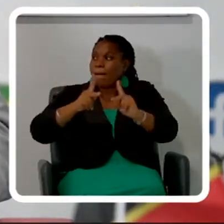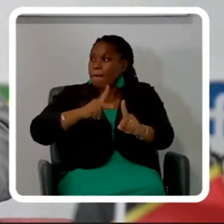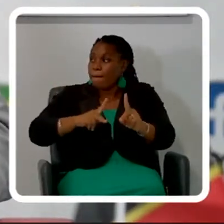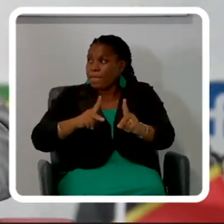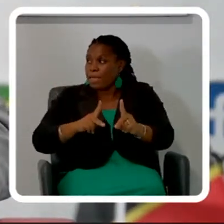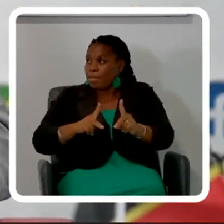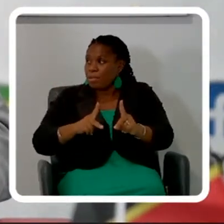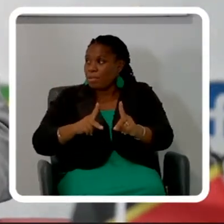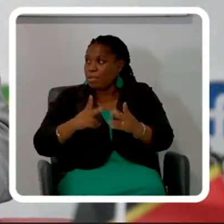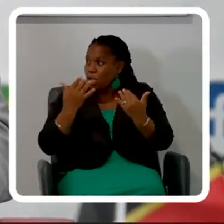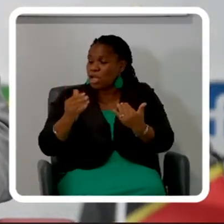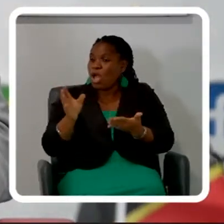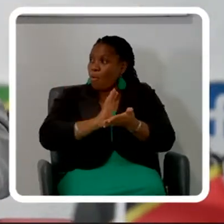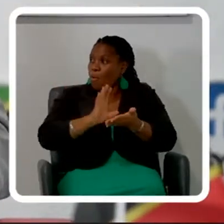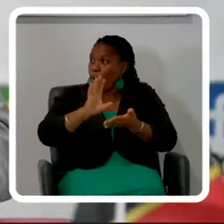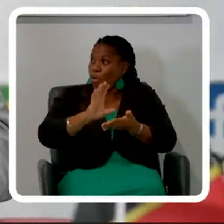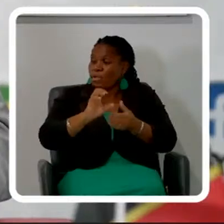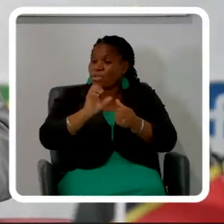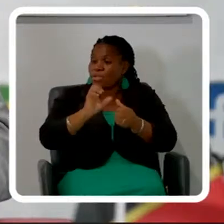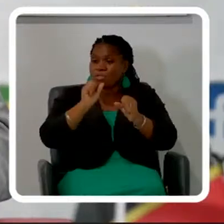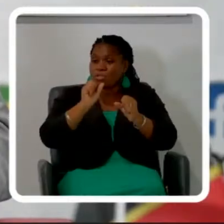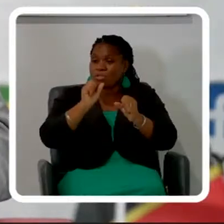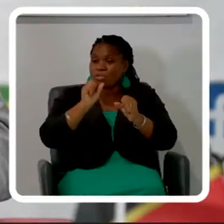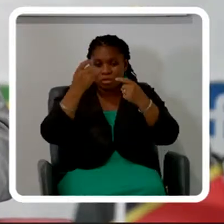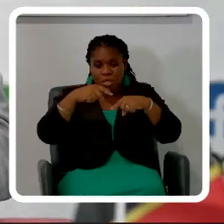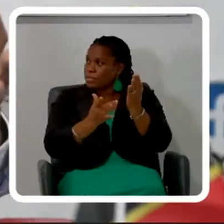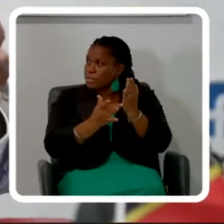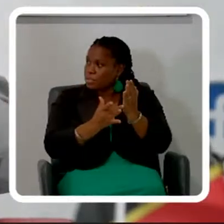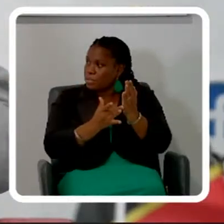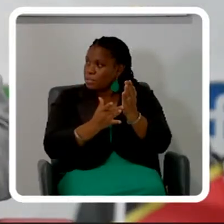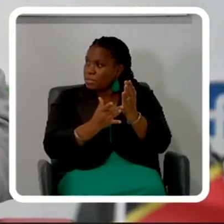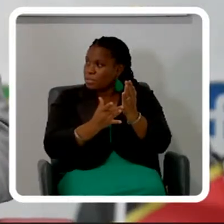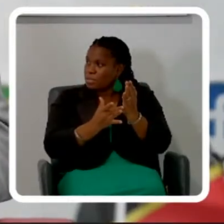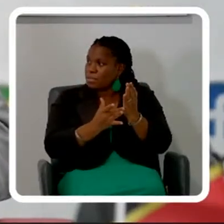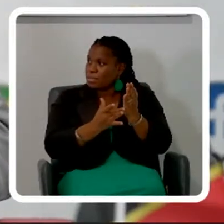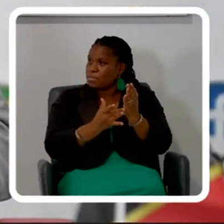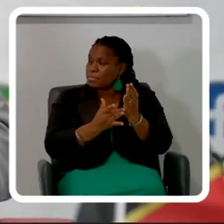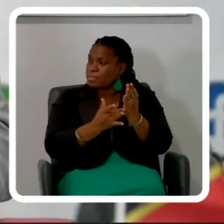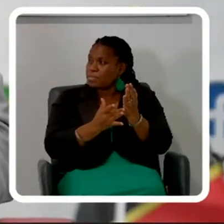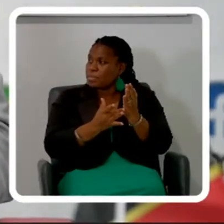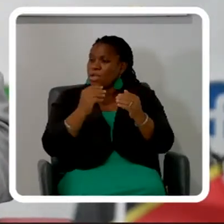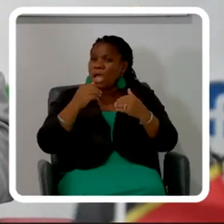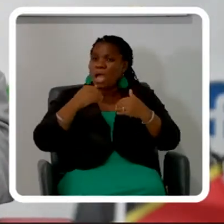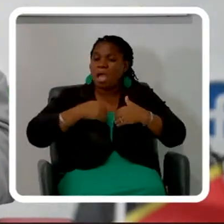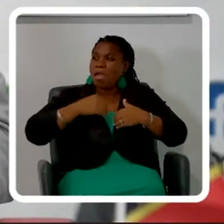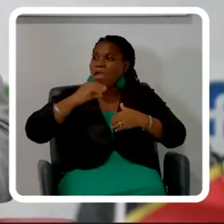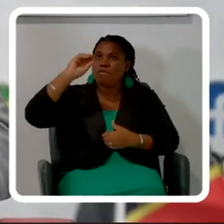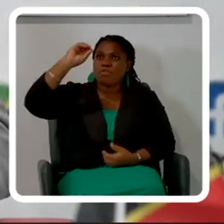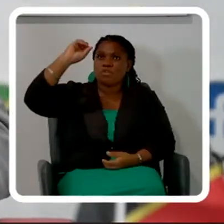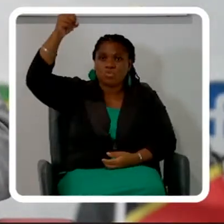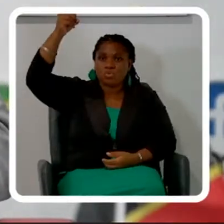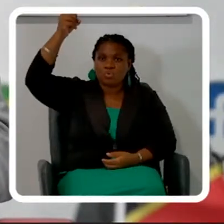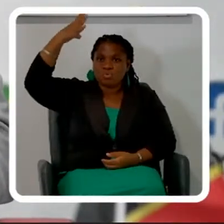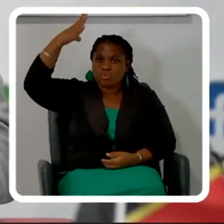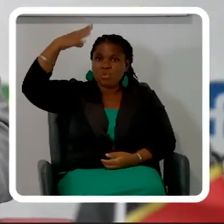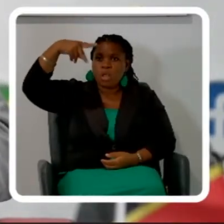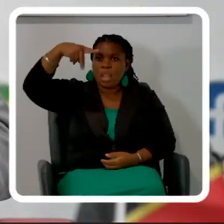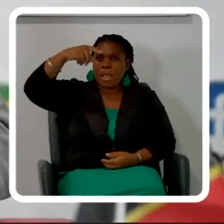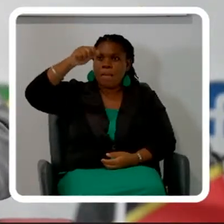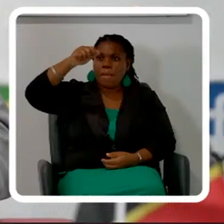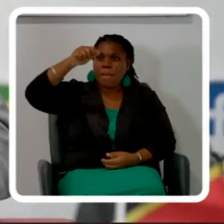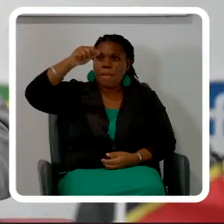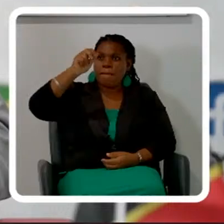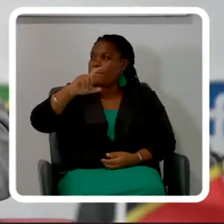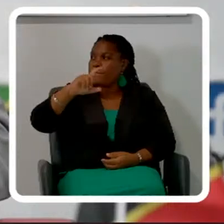the college, you can do a technical course in, for example, solar panels, because we are getting ready to build maybe the largest